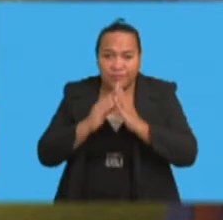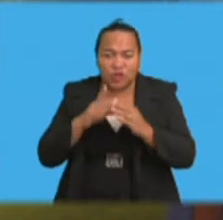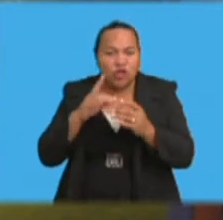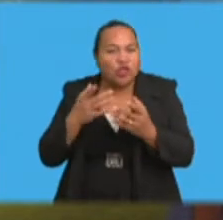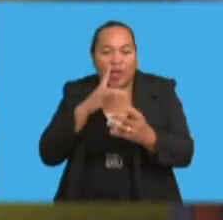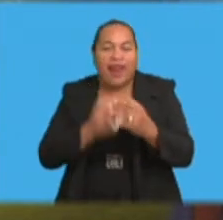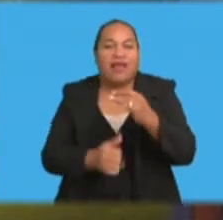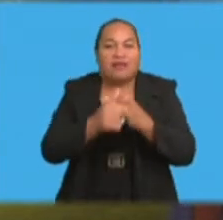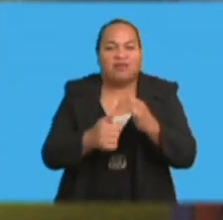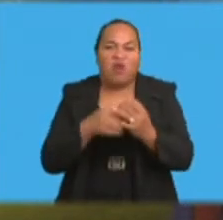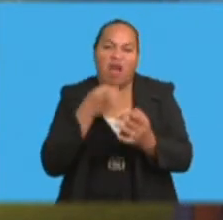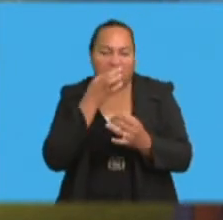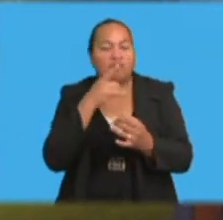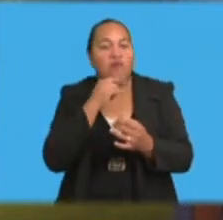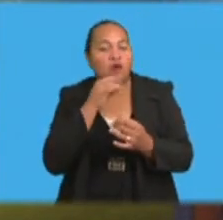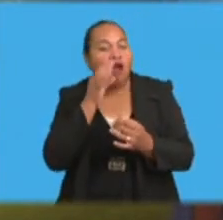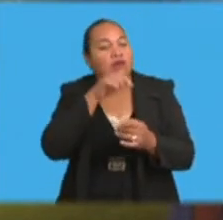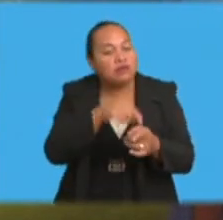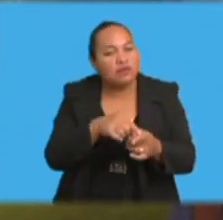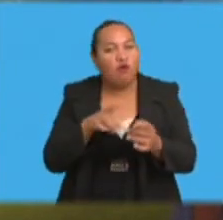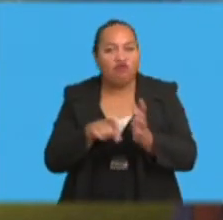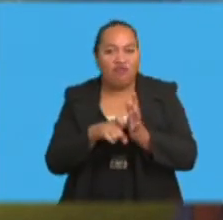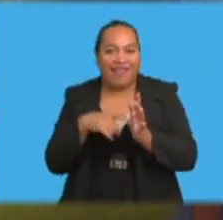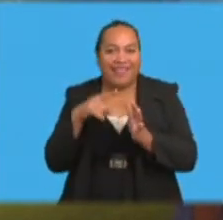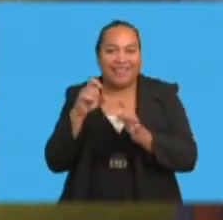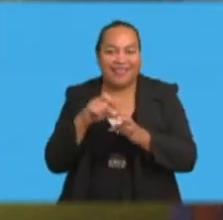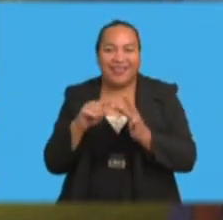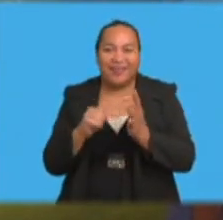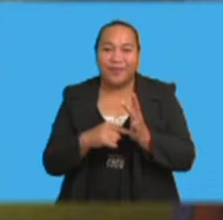accessibility of credit. At the end of February 2018,